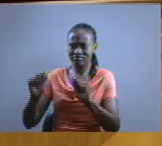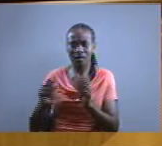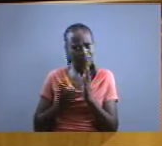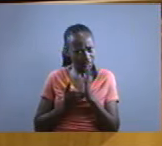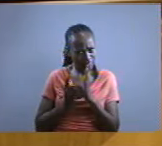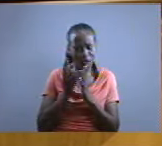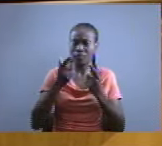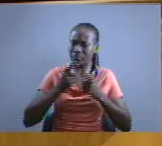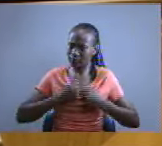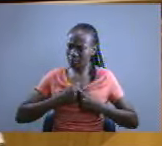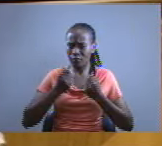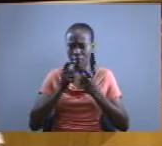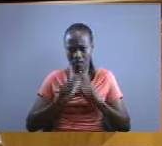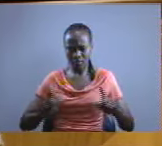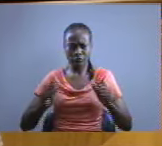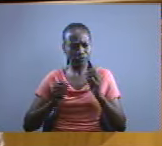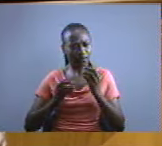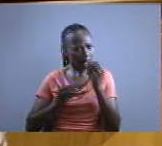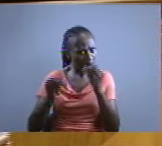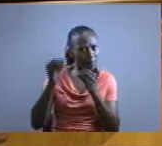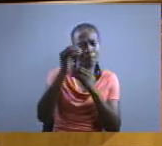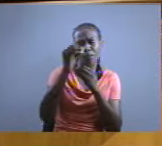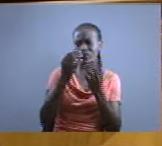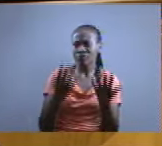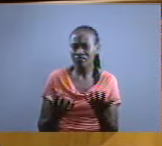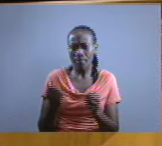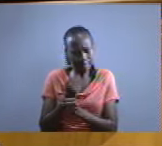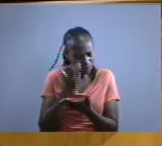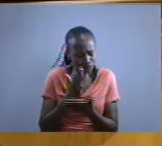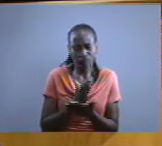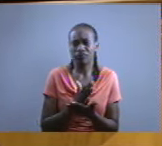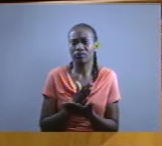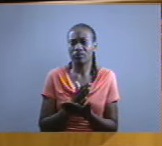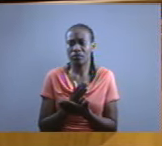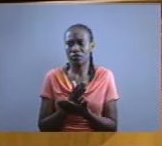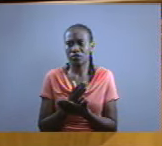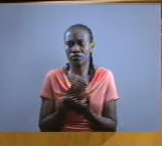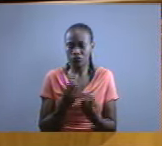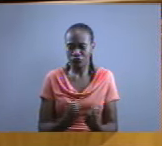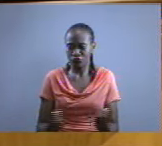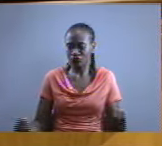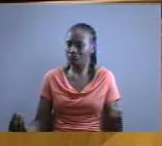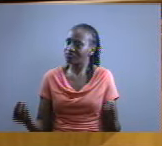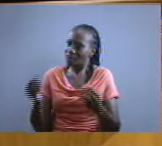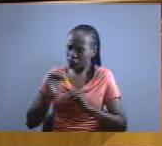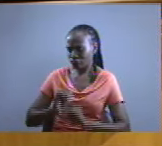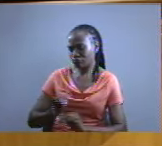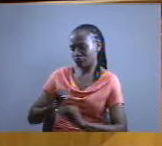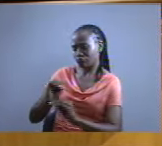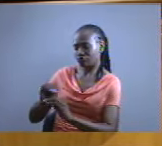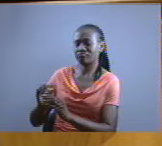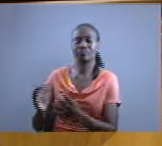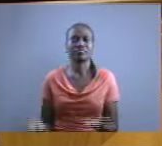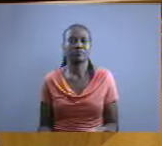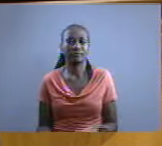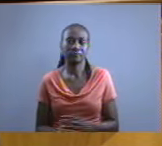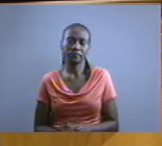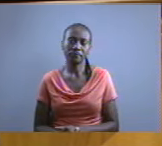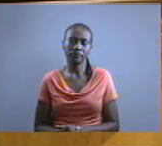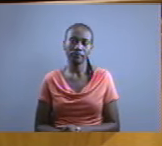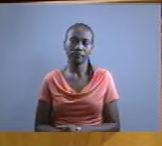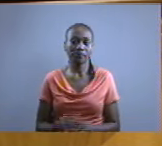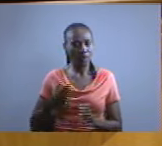us promote them, and make sure that we teach the younger generations as well. And